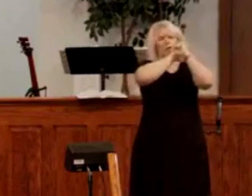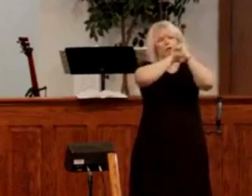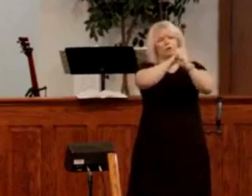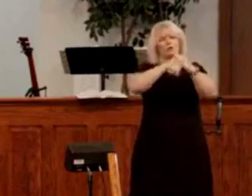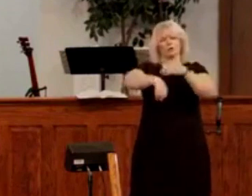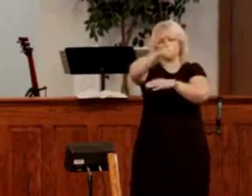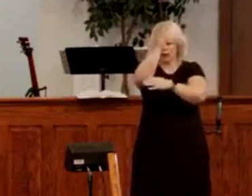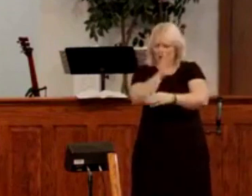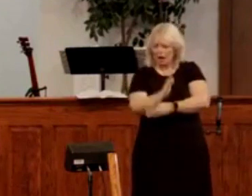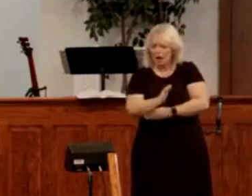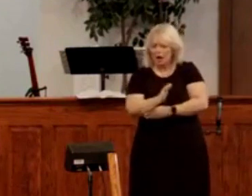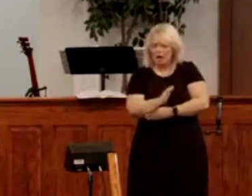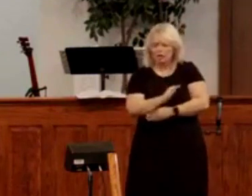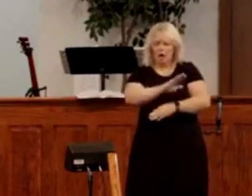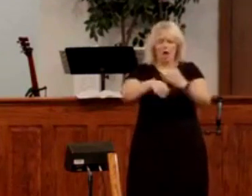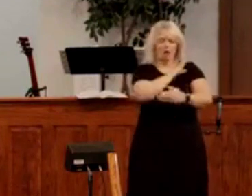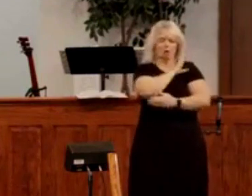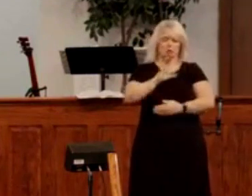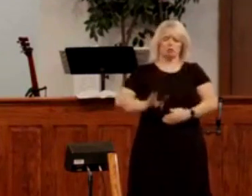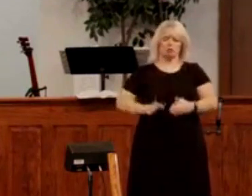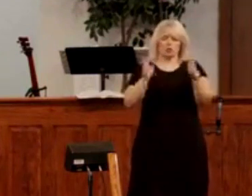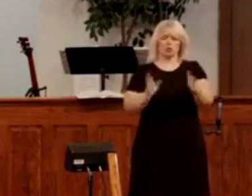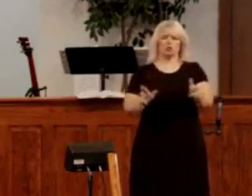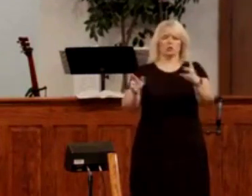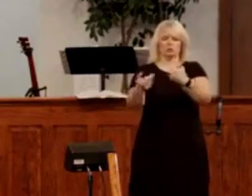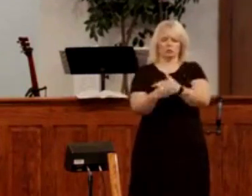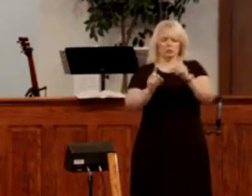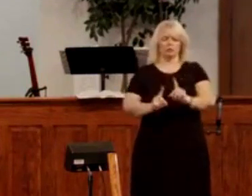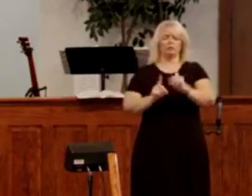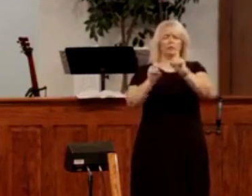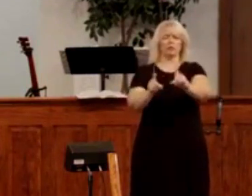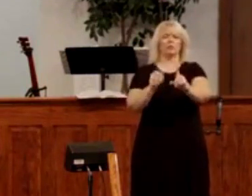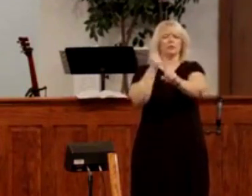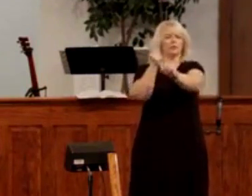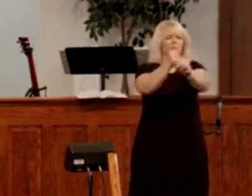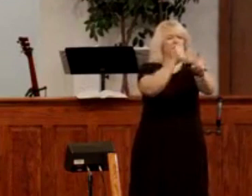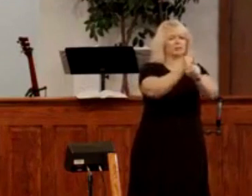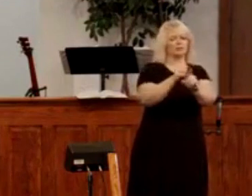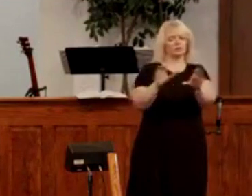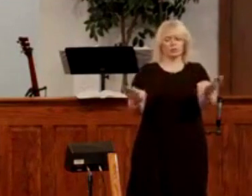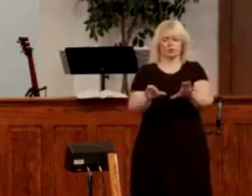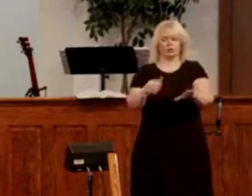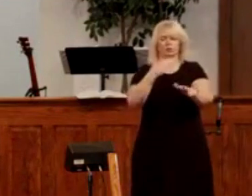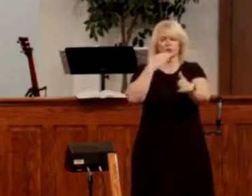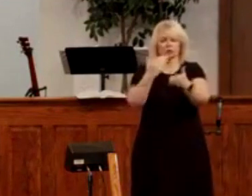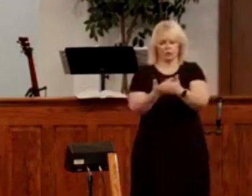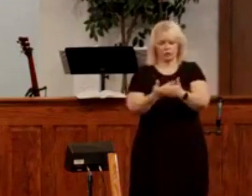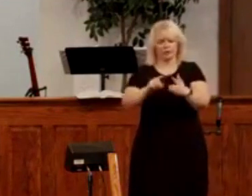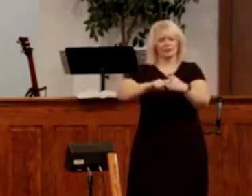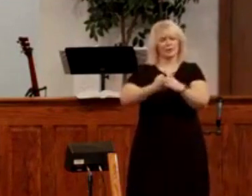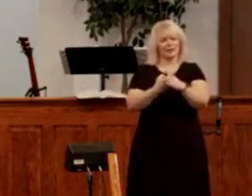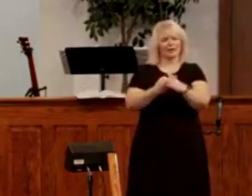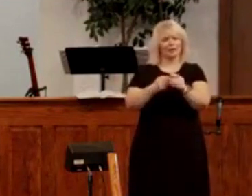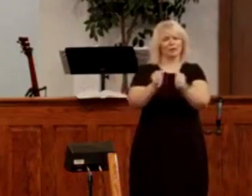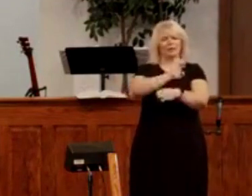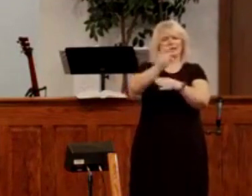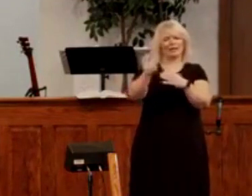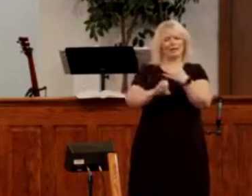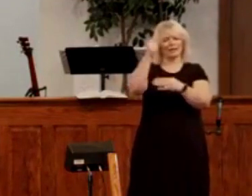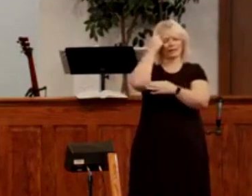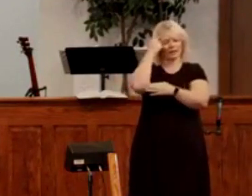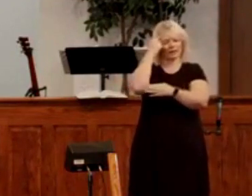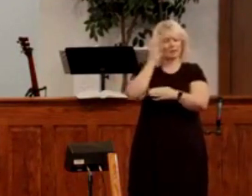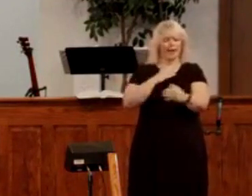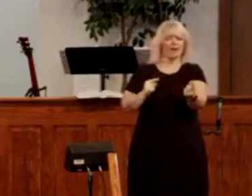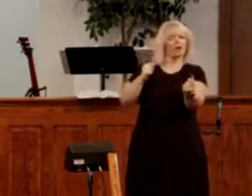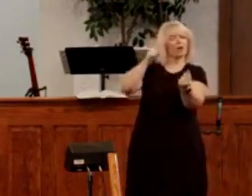God, every Christian in the room, will devote themselves to doing good. That's beginning with the end in mind. My goal